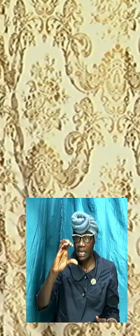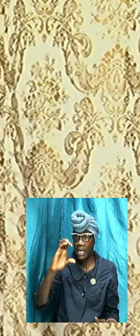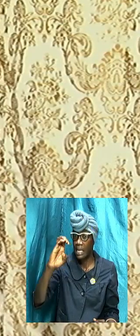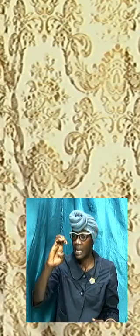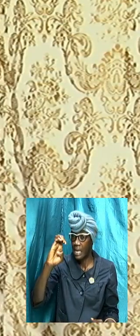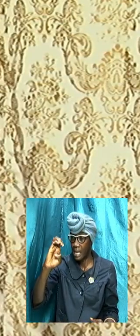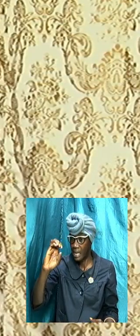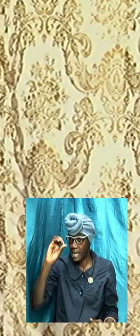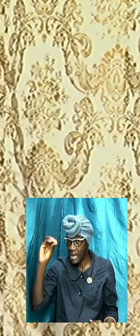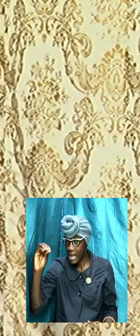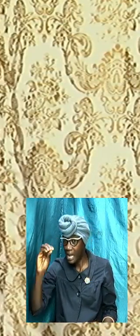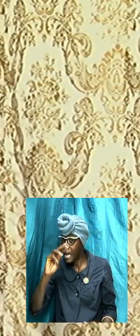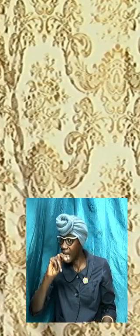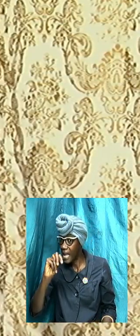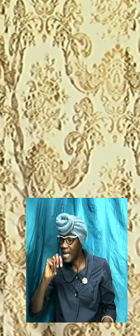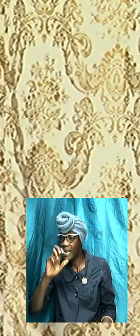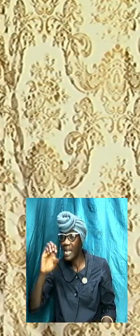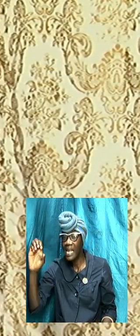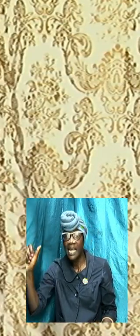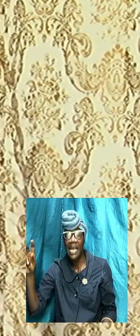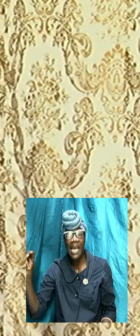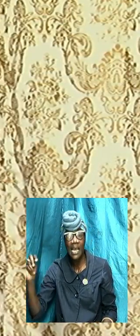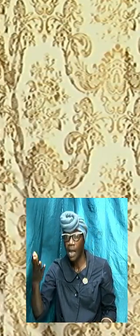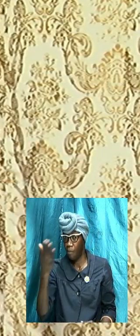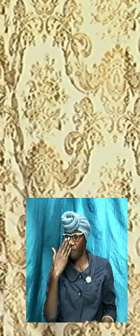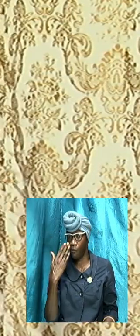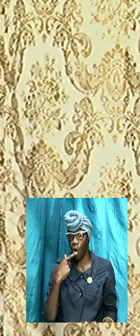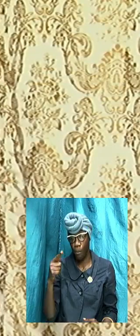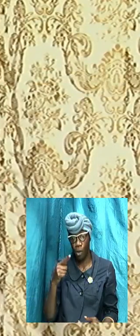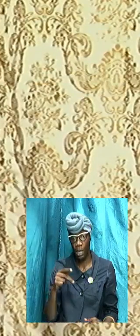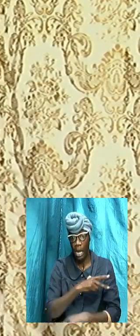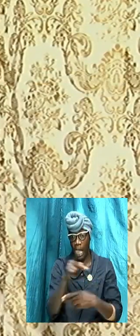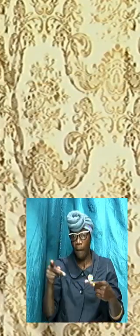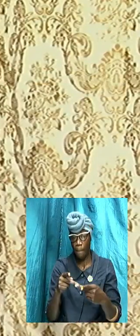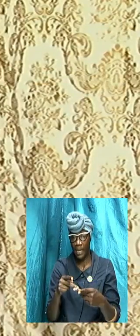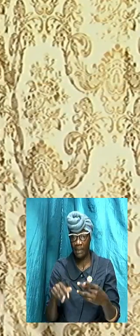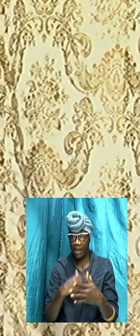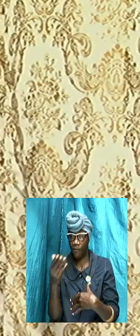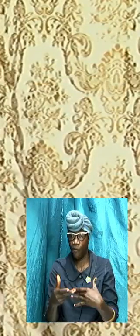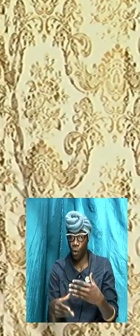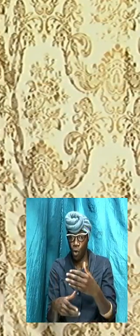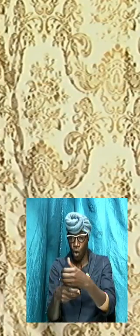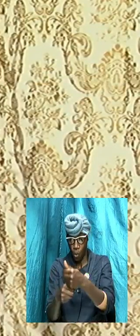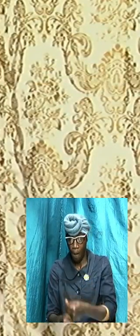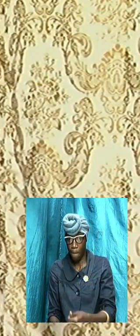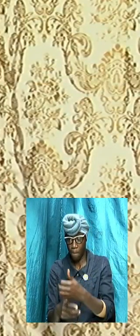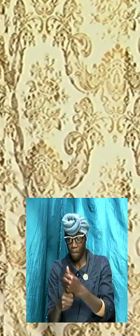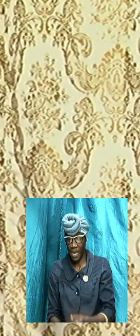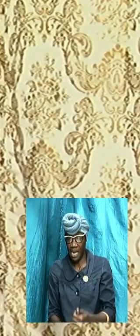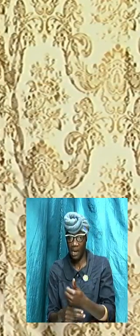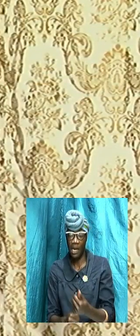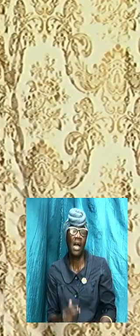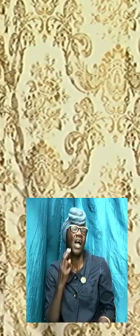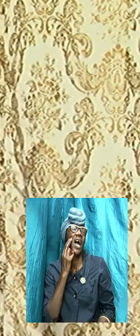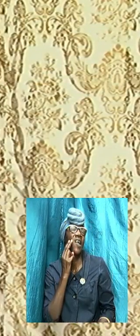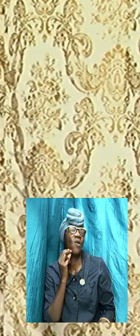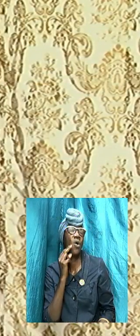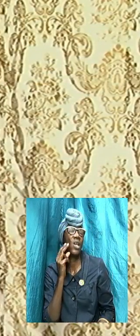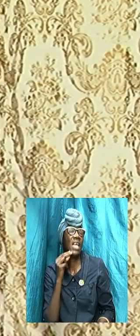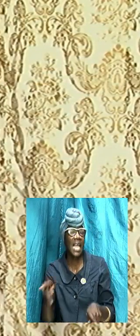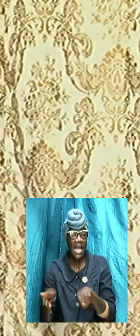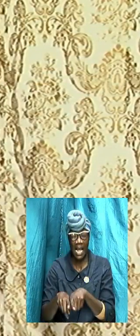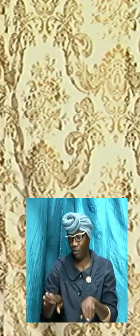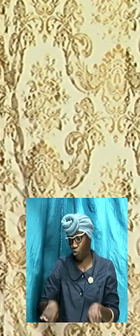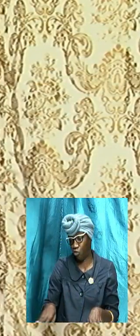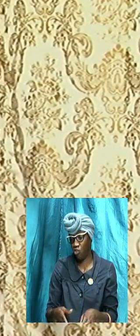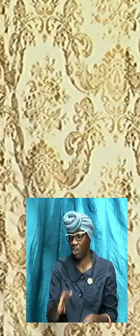God says, I'm going to take you a place that flows with milk and honey. Amen. And in a similar way, God is saying to us as children of God today that